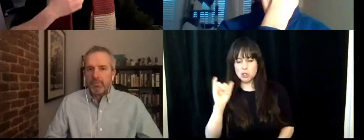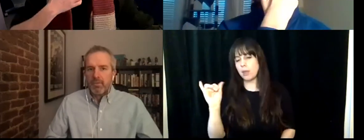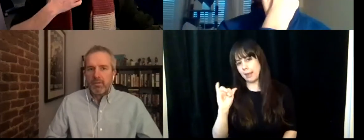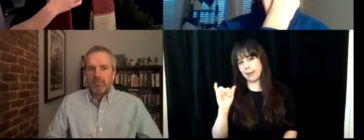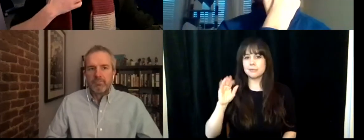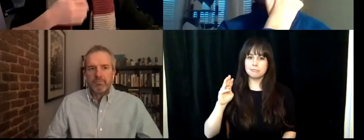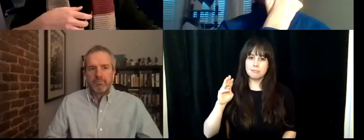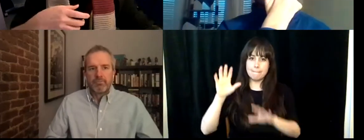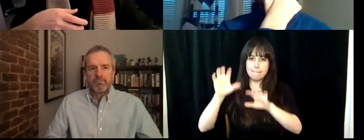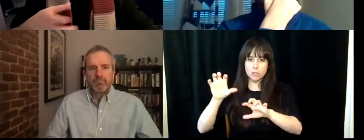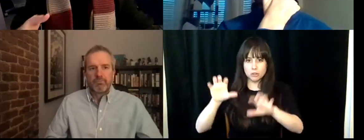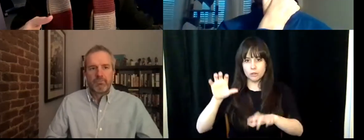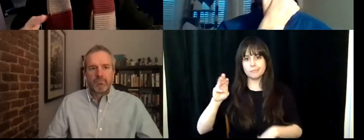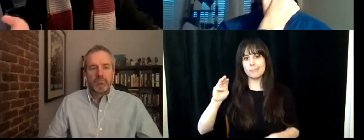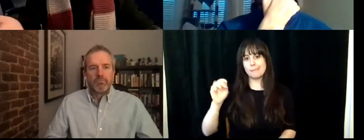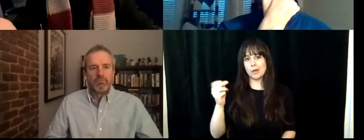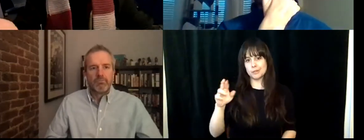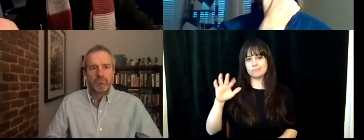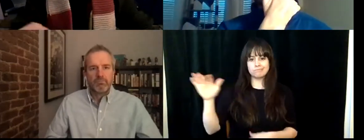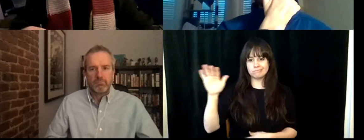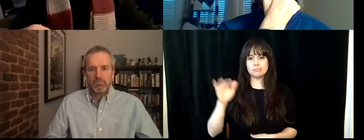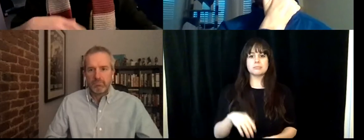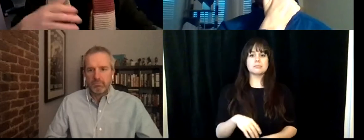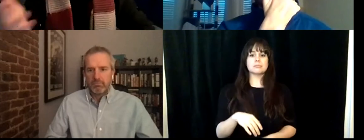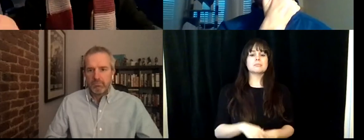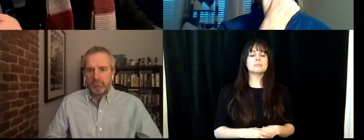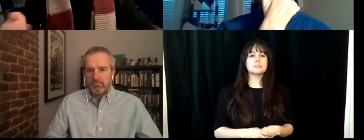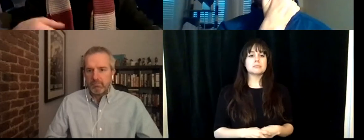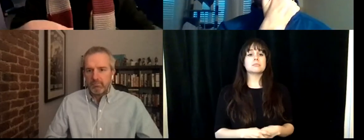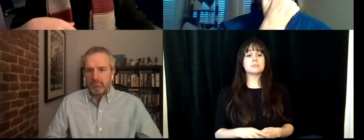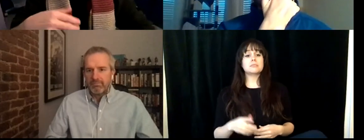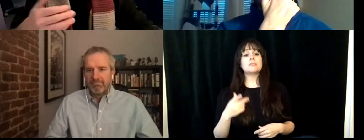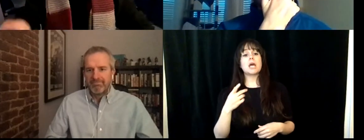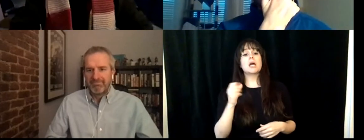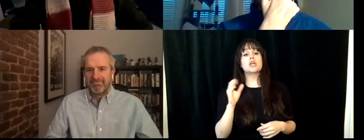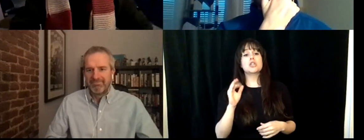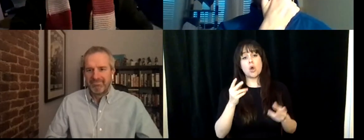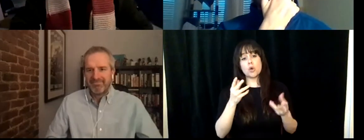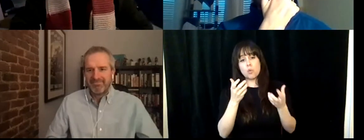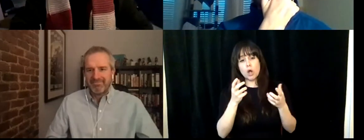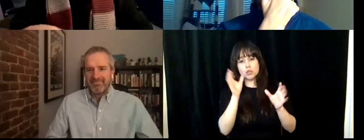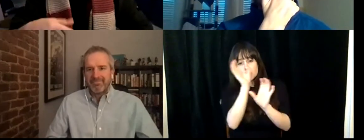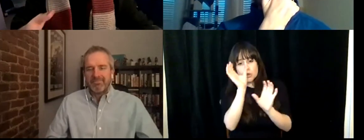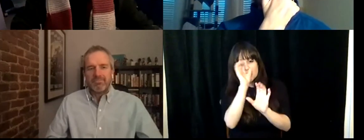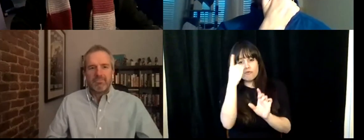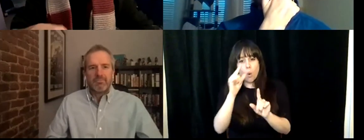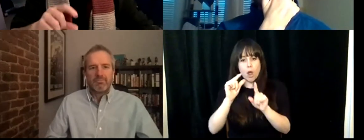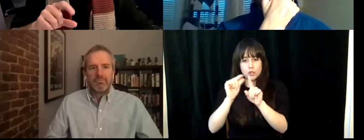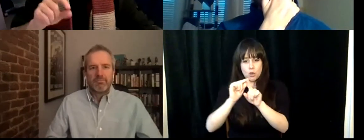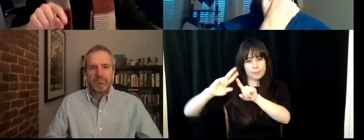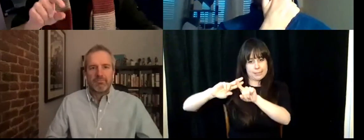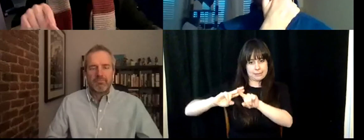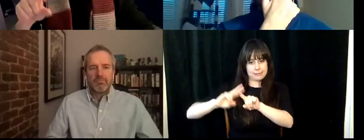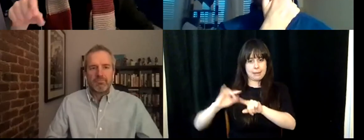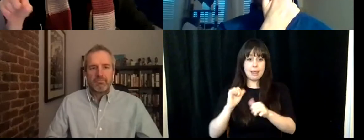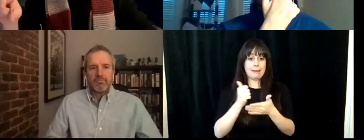to do, is just look for terms, like somebody said in there, game tester, quality assurance, things like that. And as